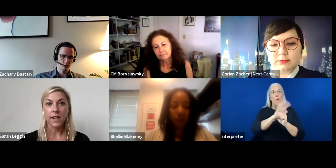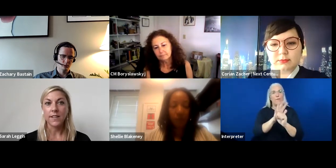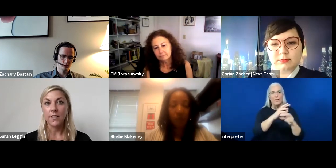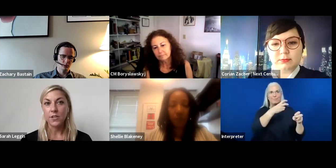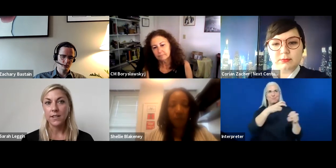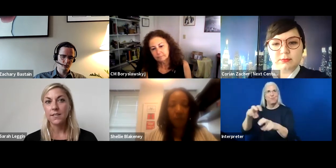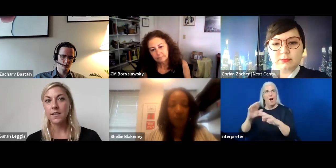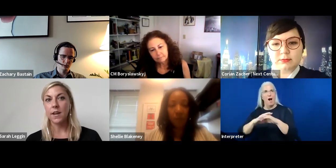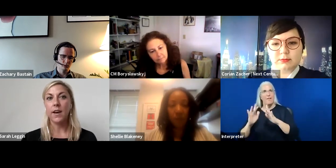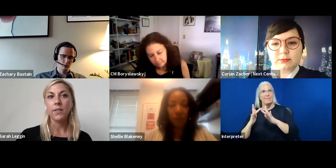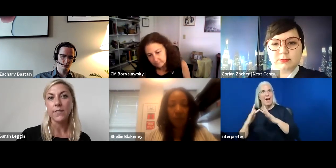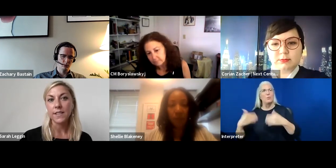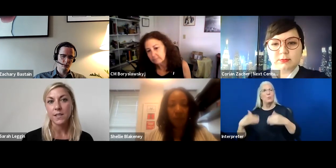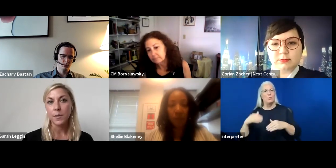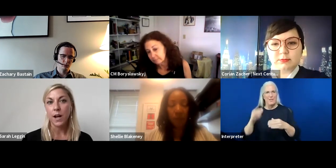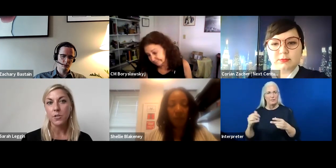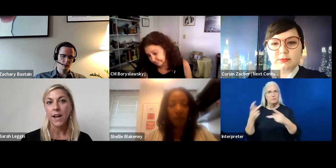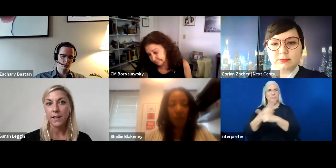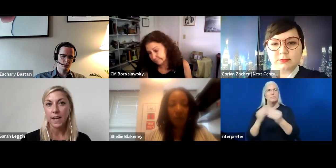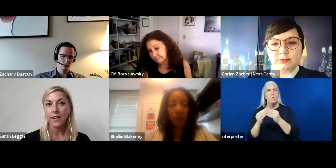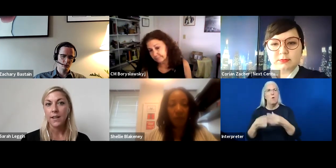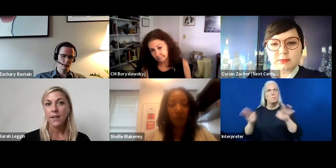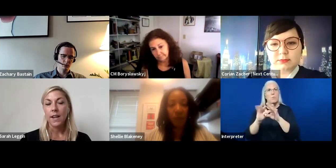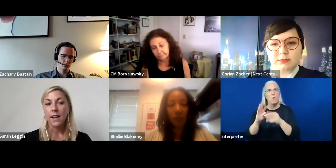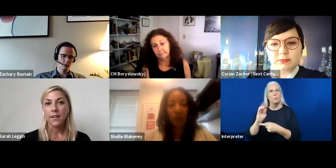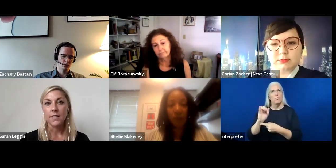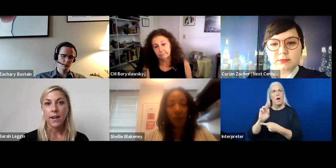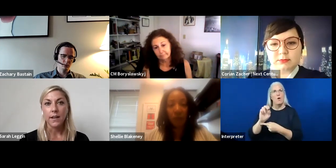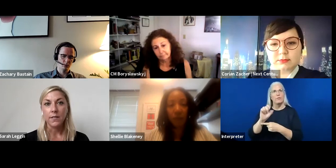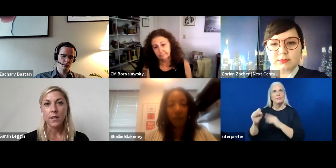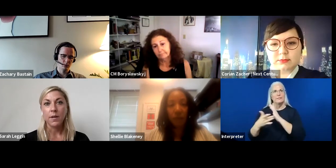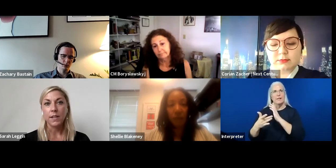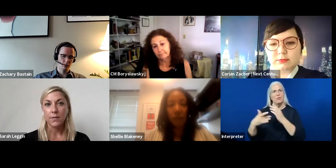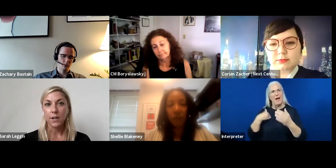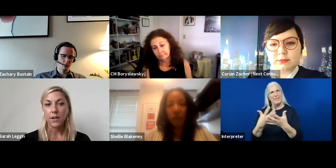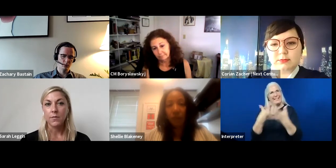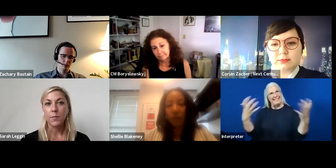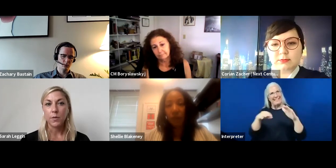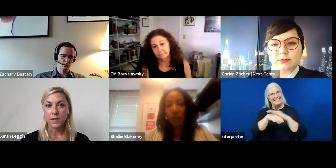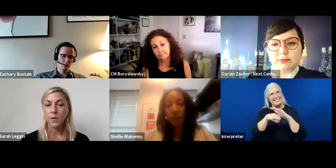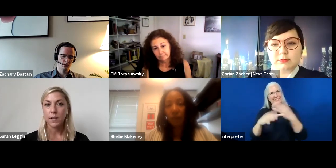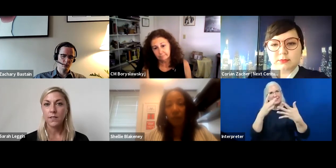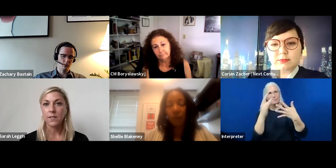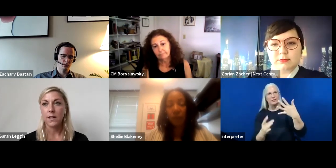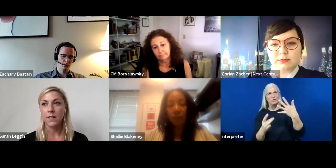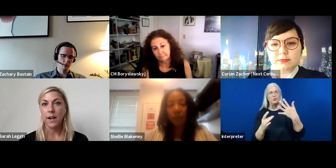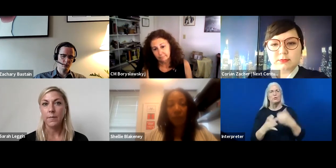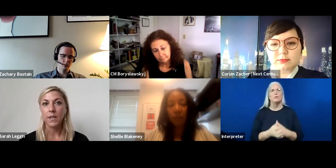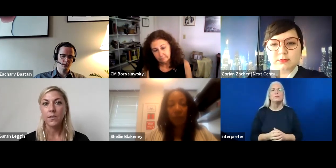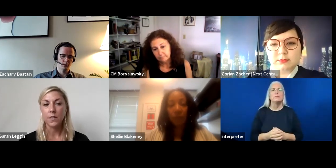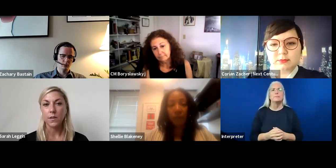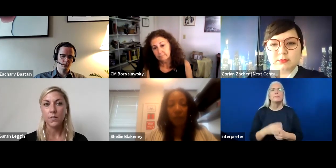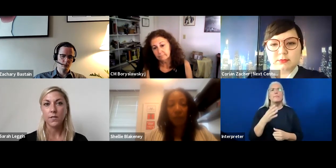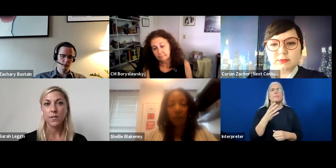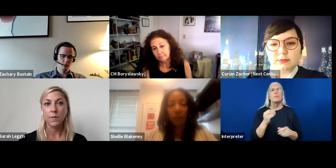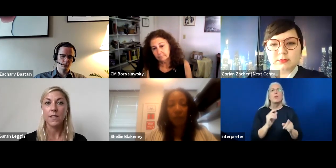wireless technologies have a lot of accessible optionality and the ability for people with disabilities to